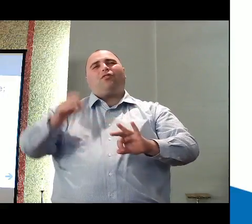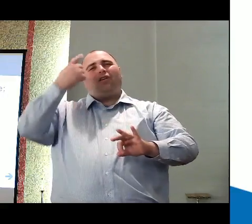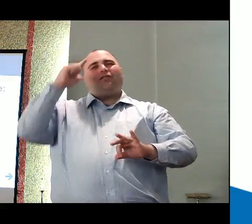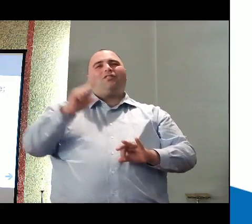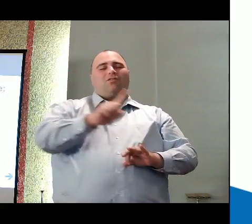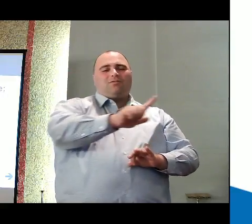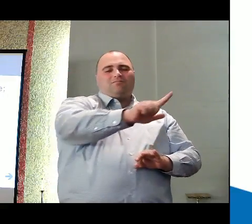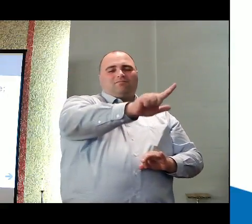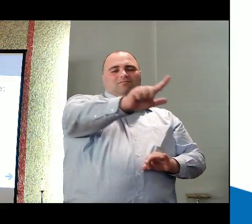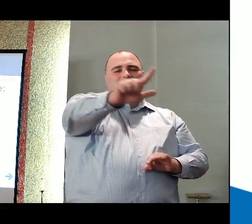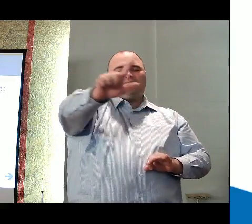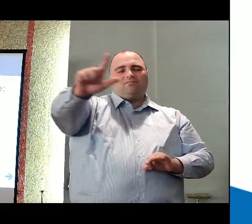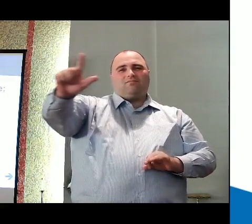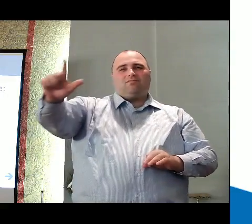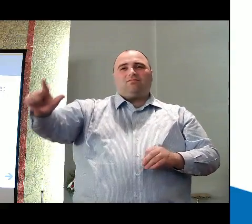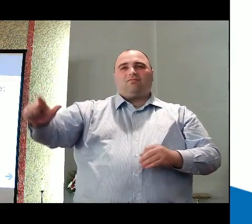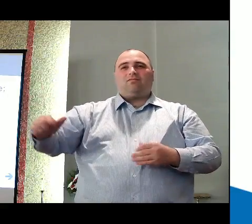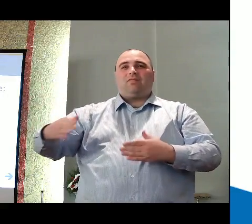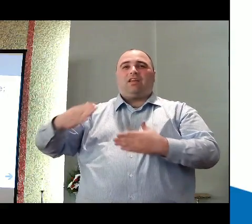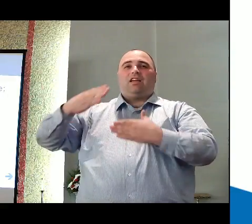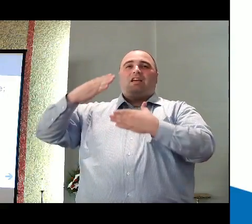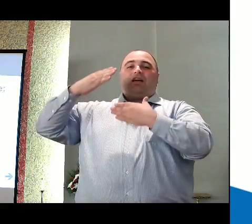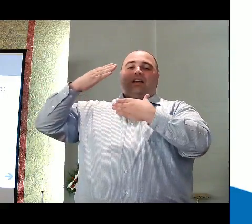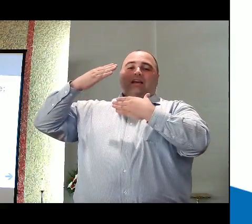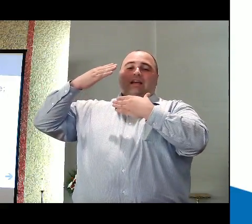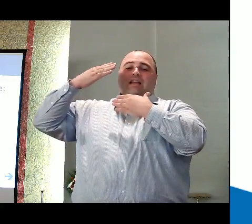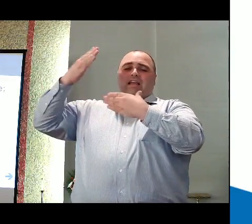infinite Your grace,